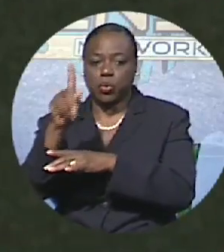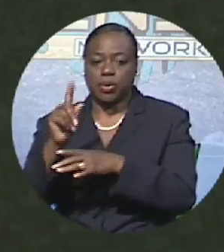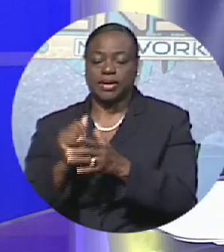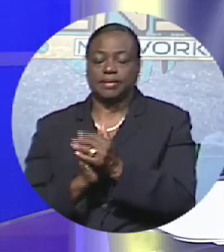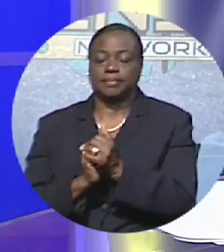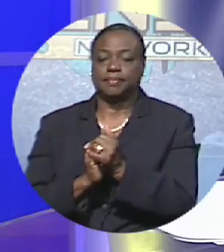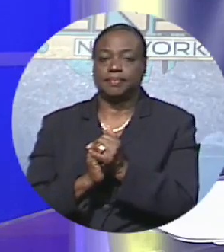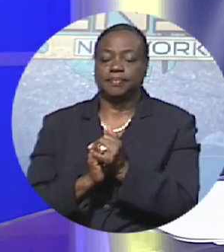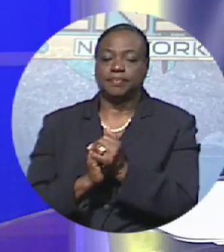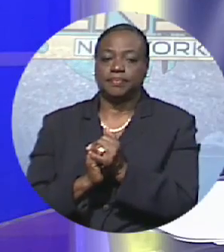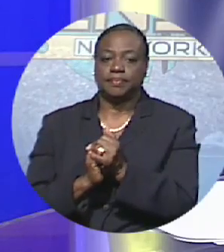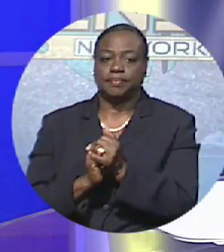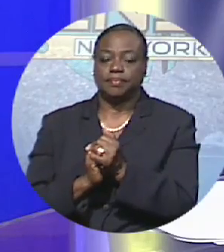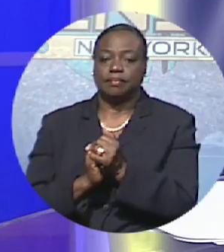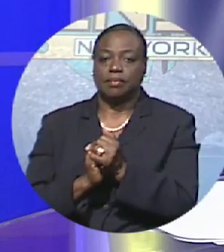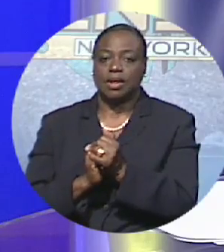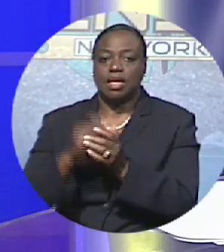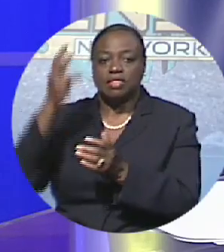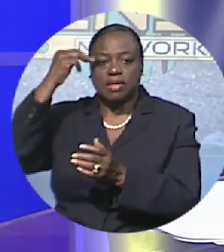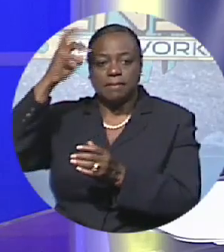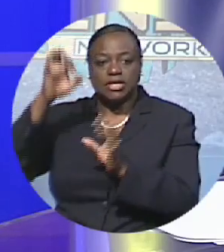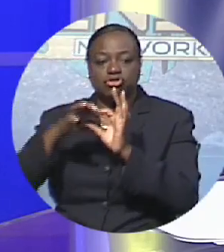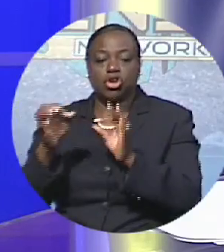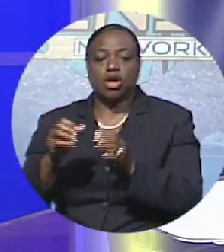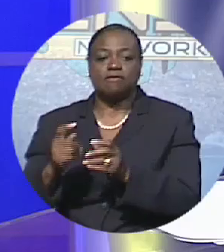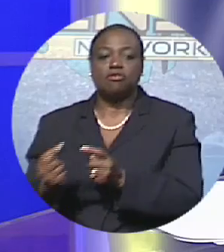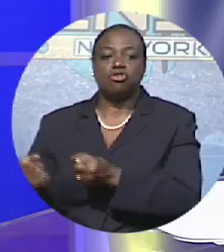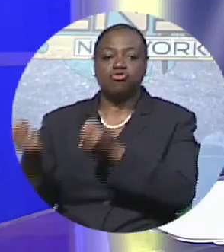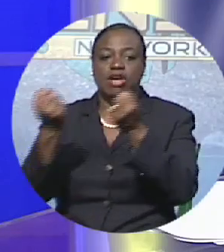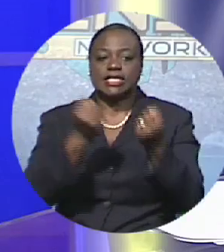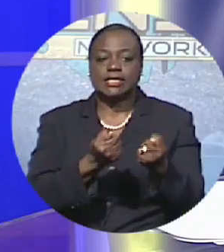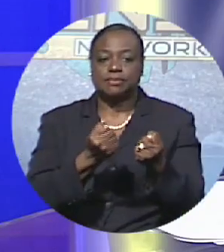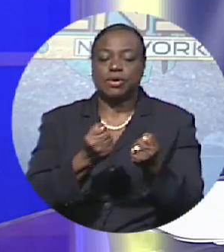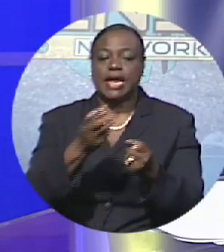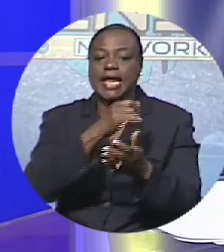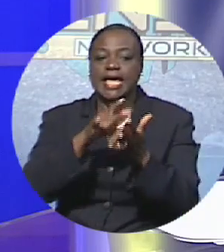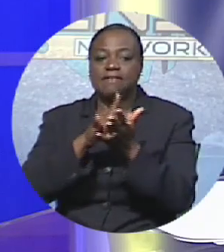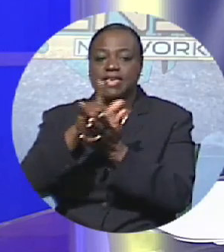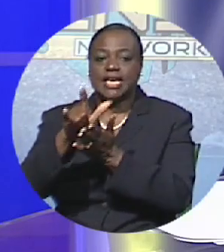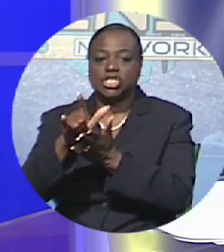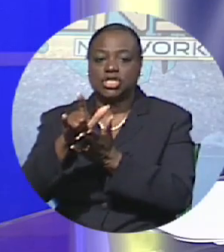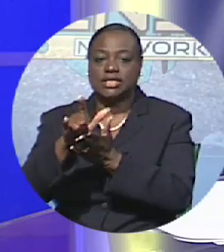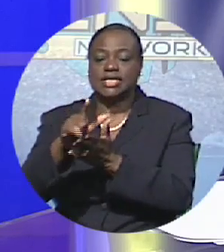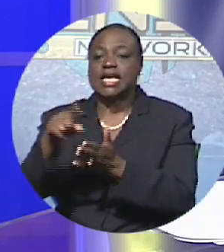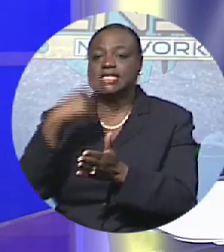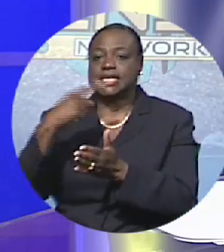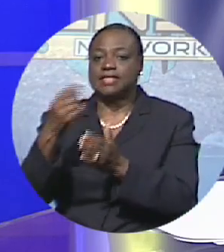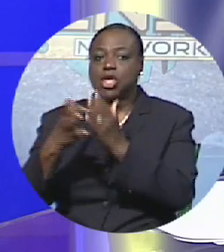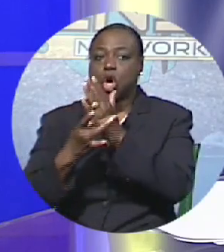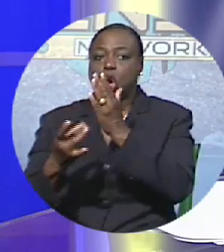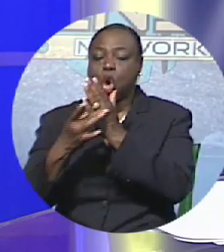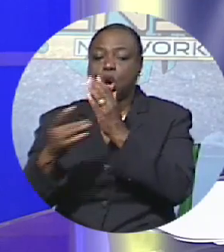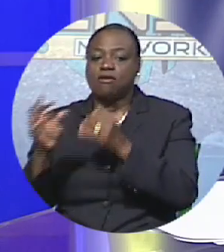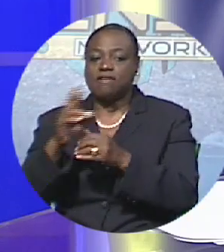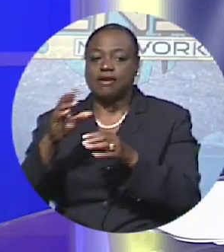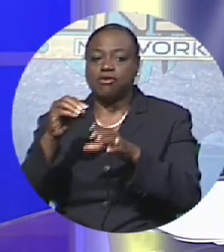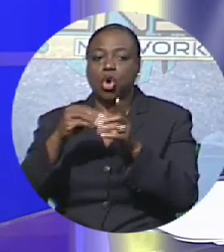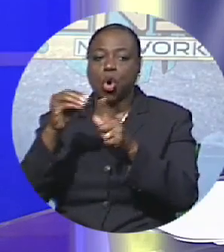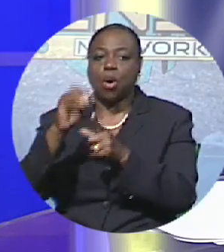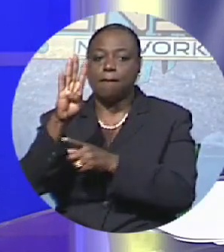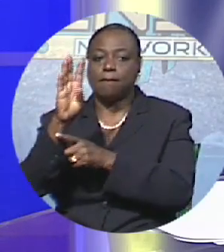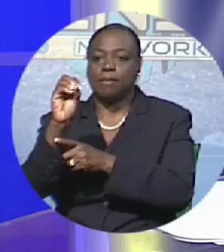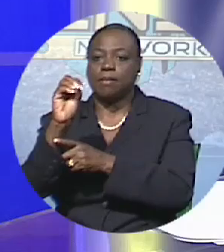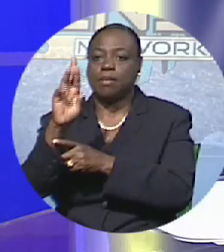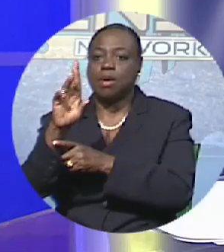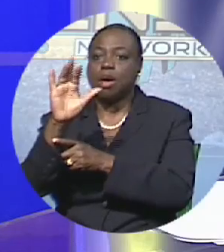News. The Ministry of Transport and Aviation confirming that the Bahamas Oil Refining Company, or BORCO, officials reported